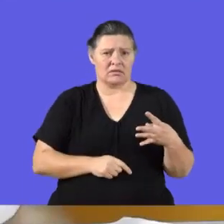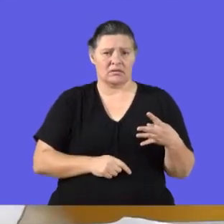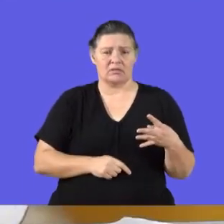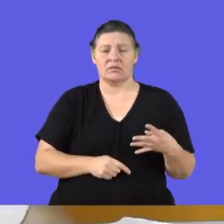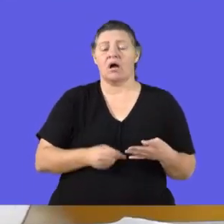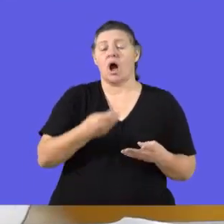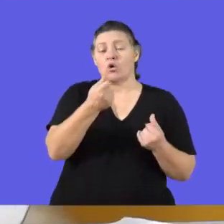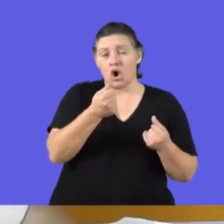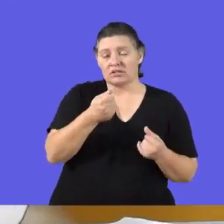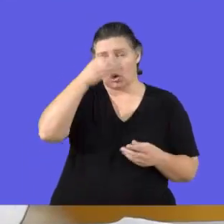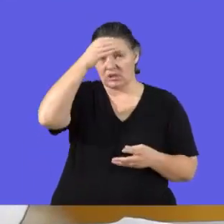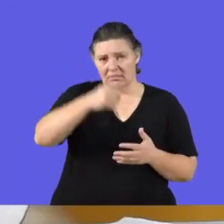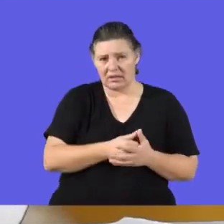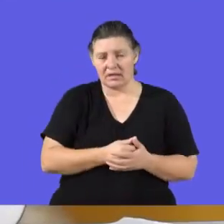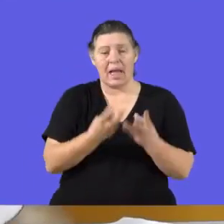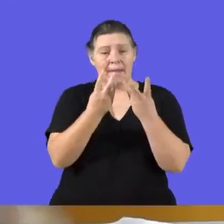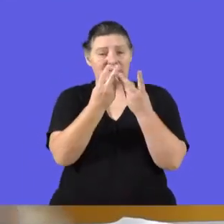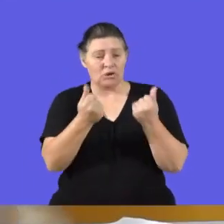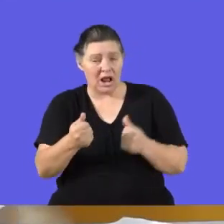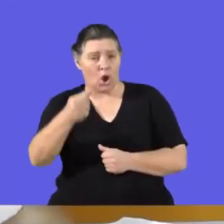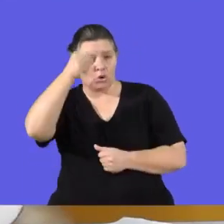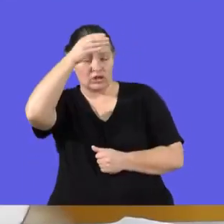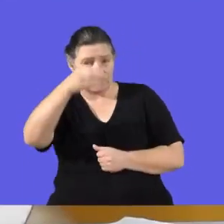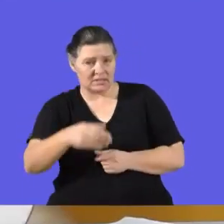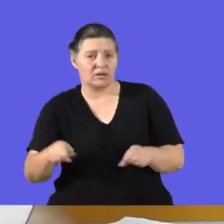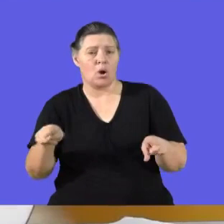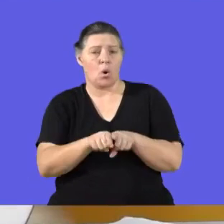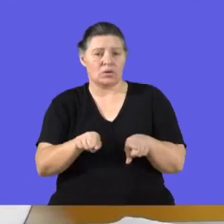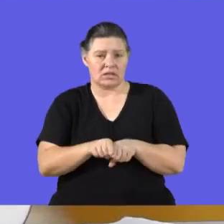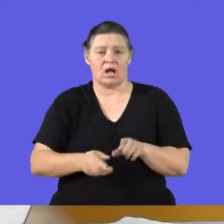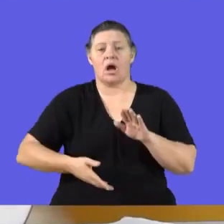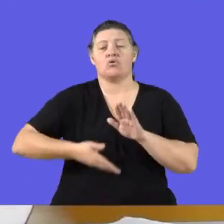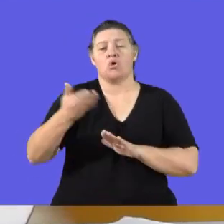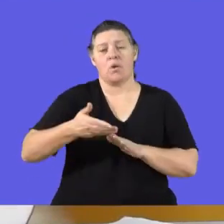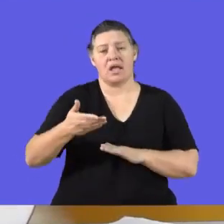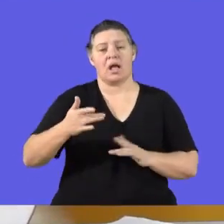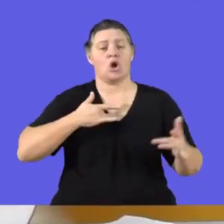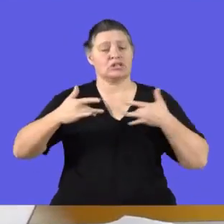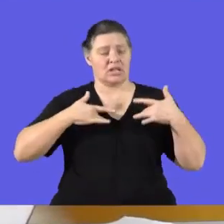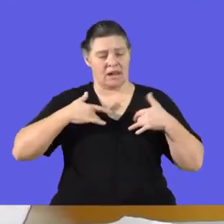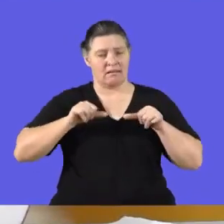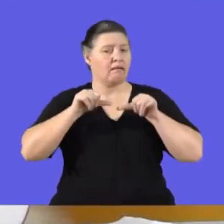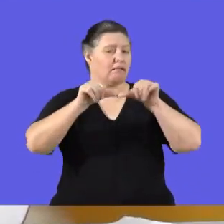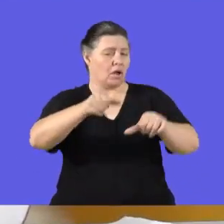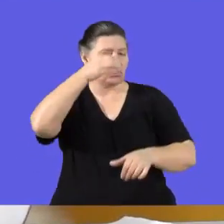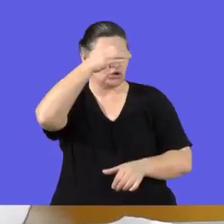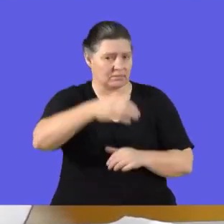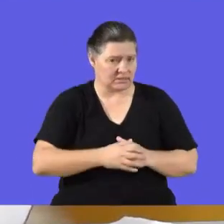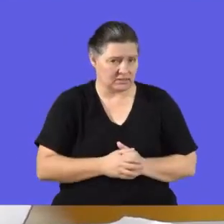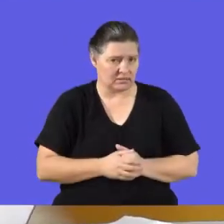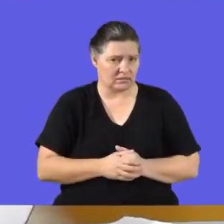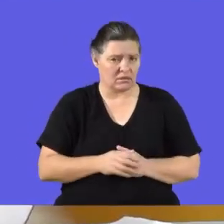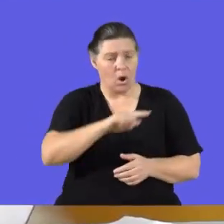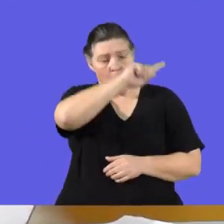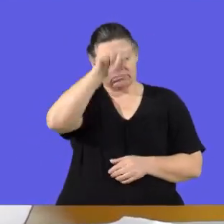the historical cost concept. I touched the materiality concept as well as the going concern concept.